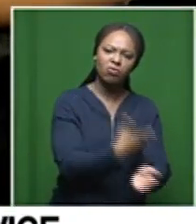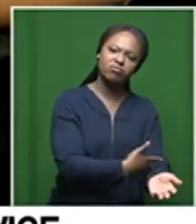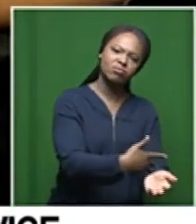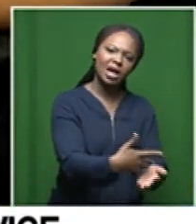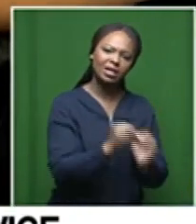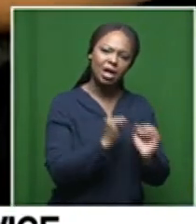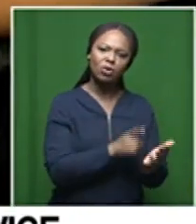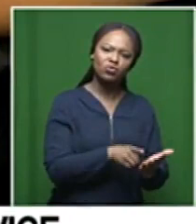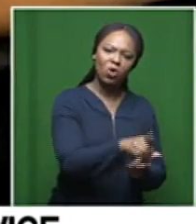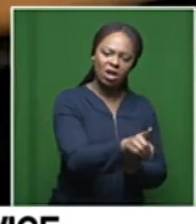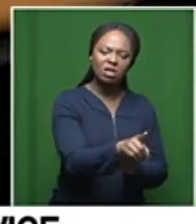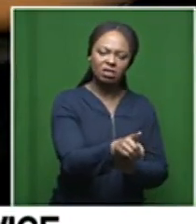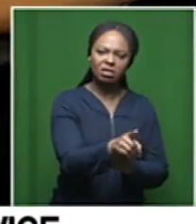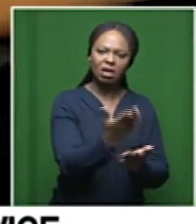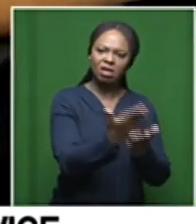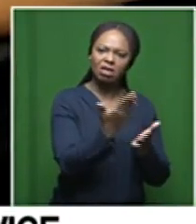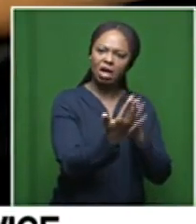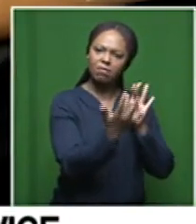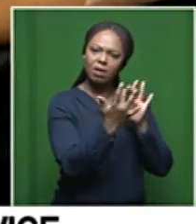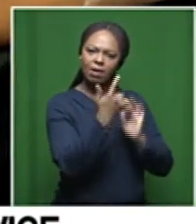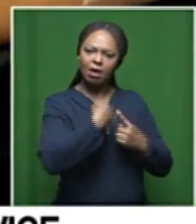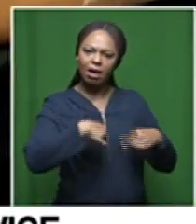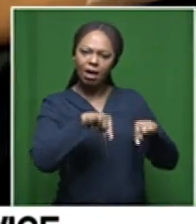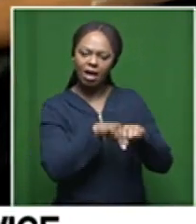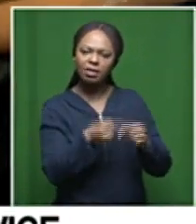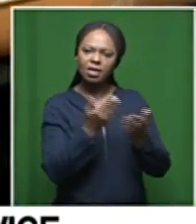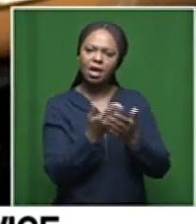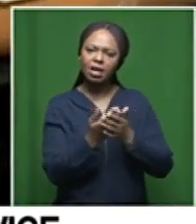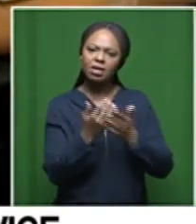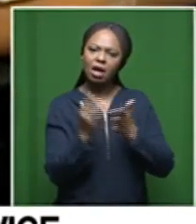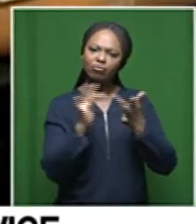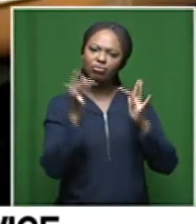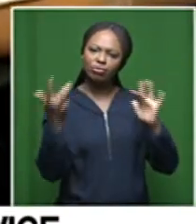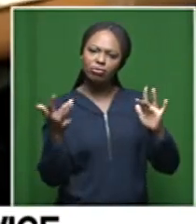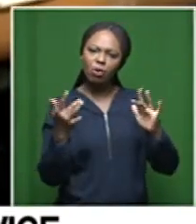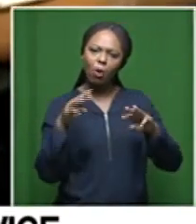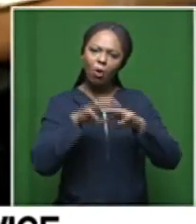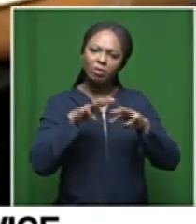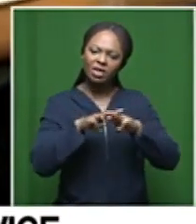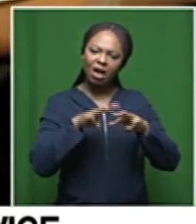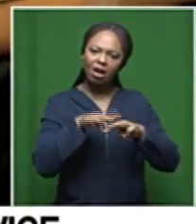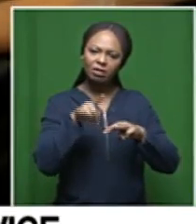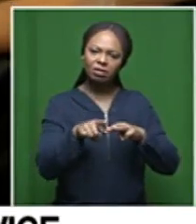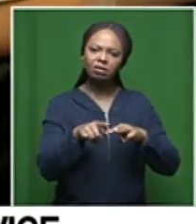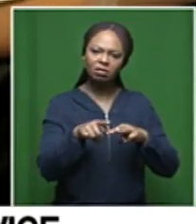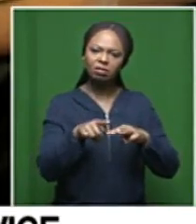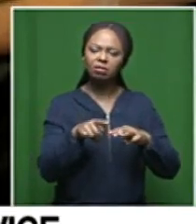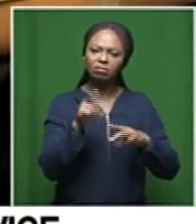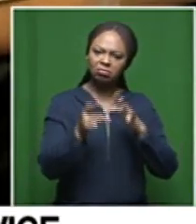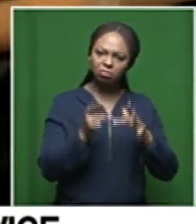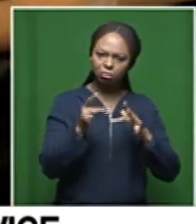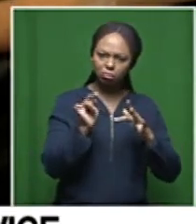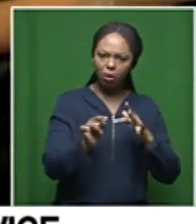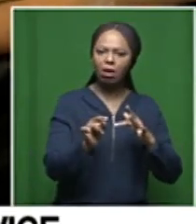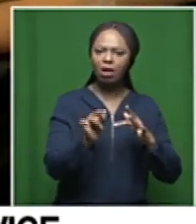there's multiple ways they can reach us. They can go onto our website where they can identify the closest clinic that